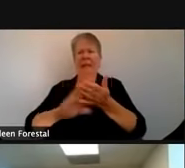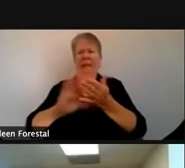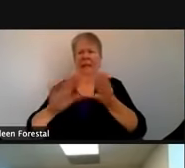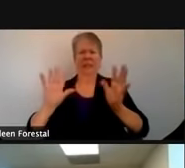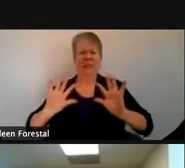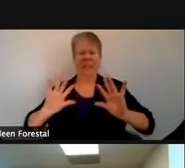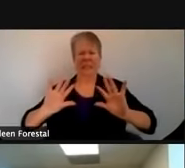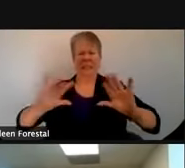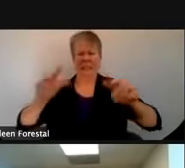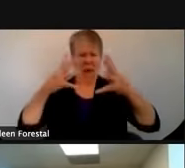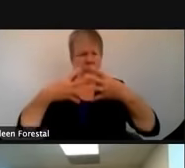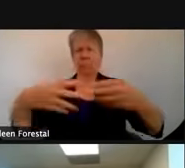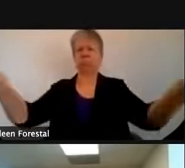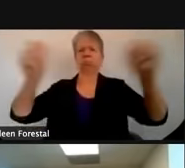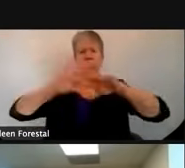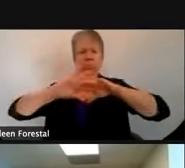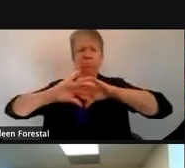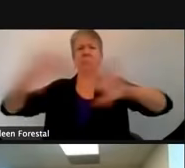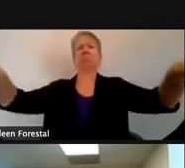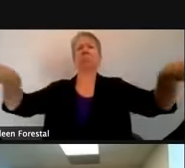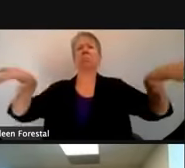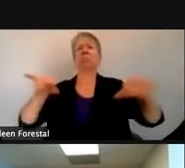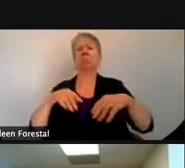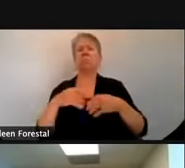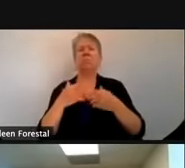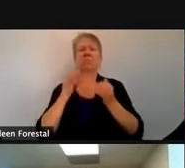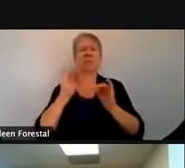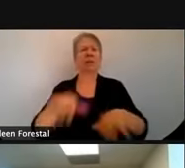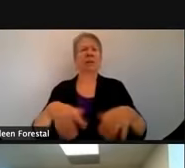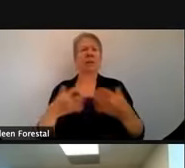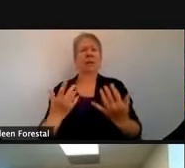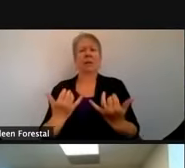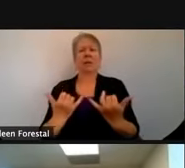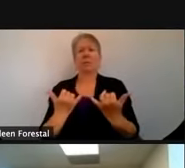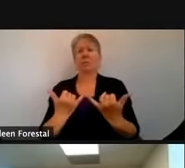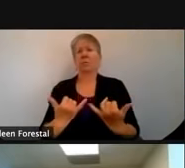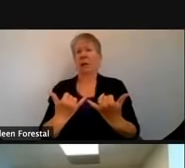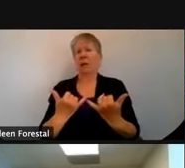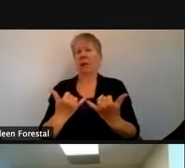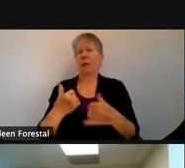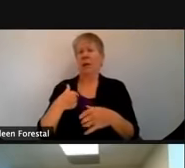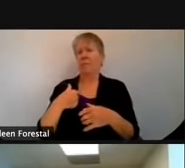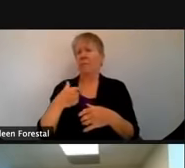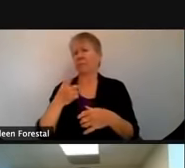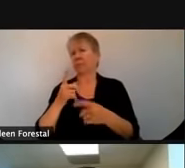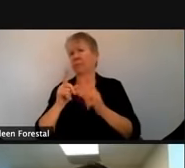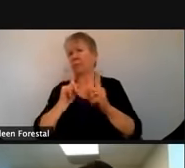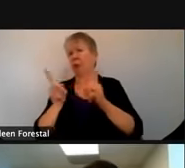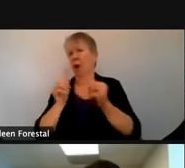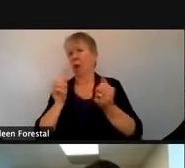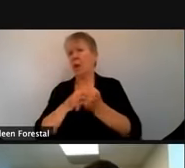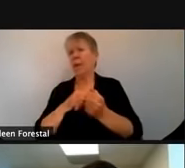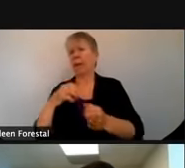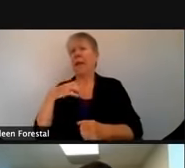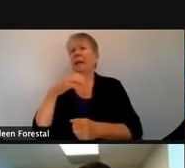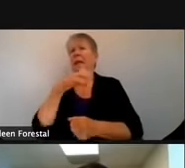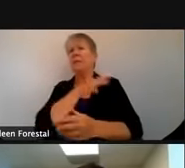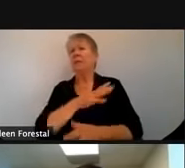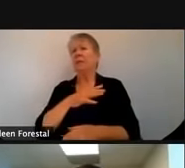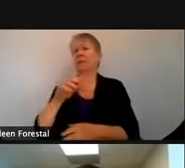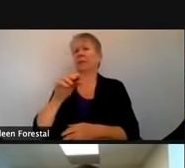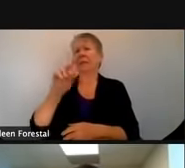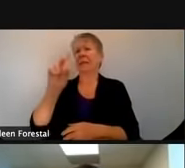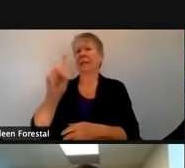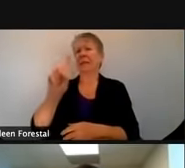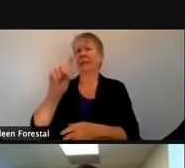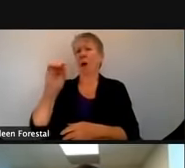possible. I was also on the phone today with the Commissioner of DOT, Commissioner Scicchetti, talking about video